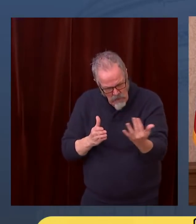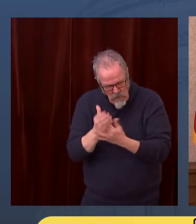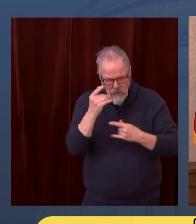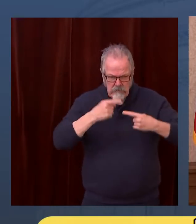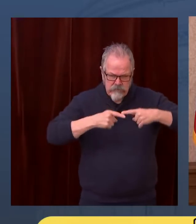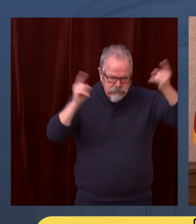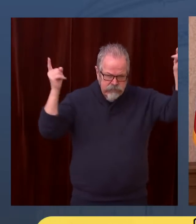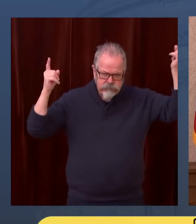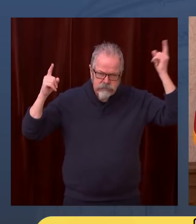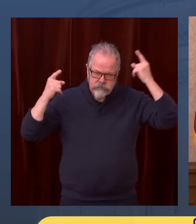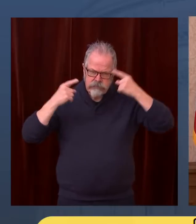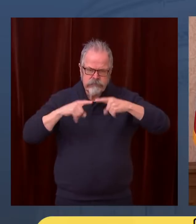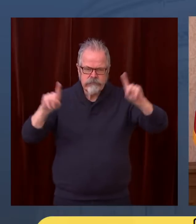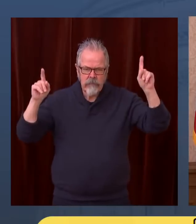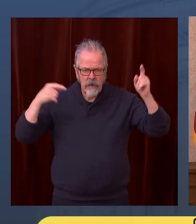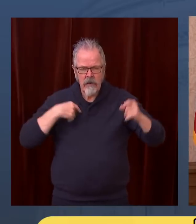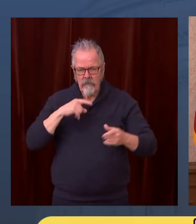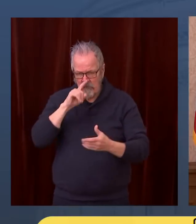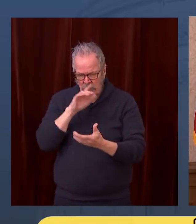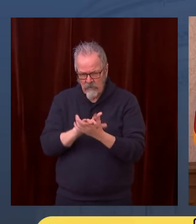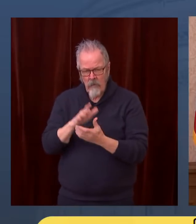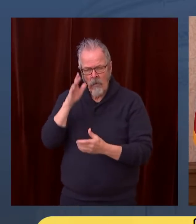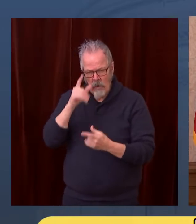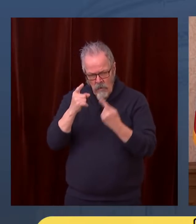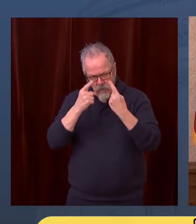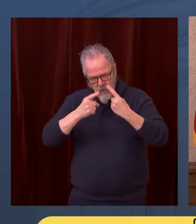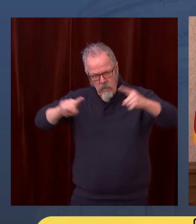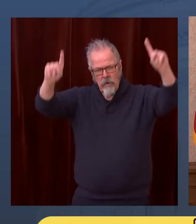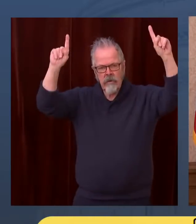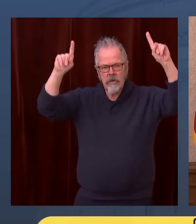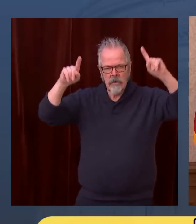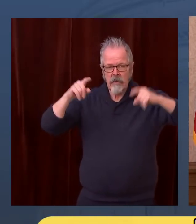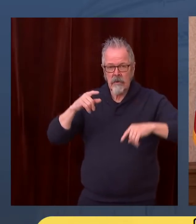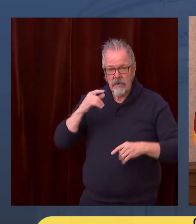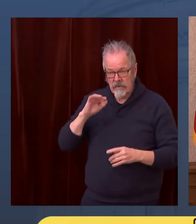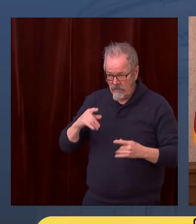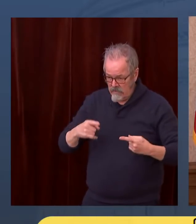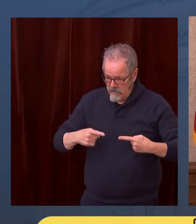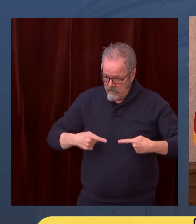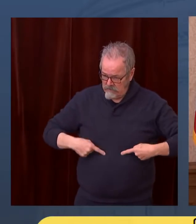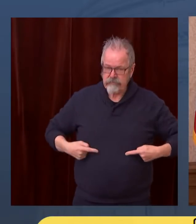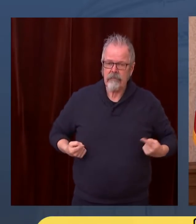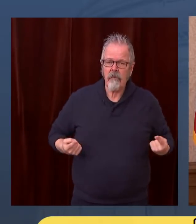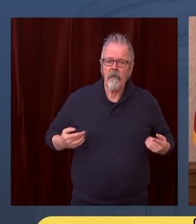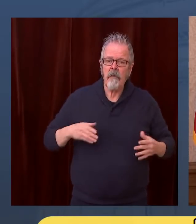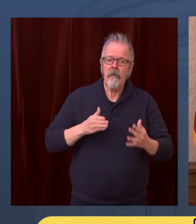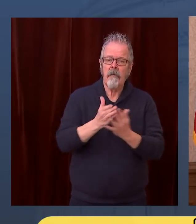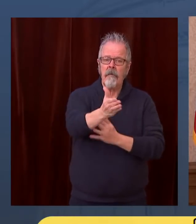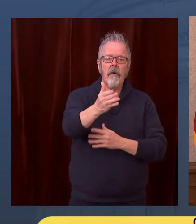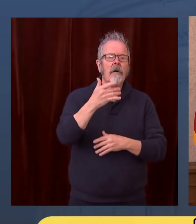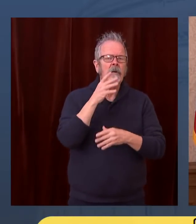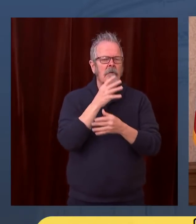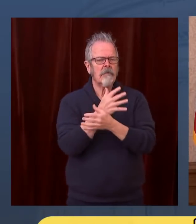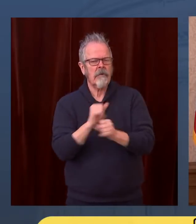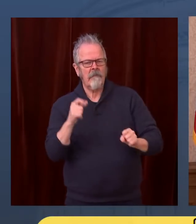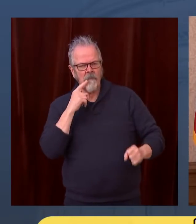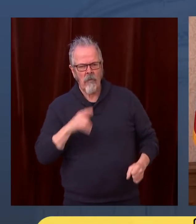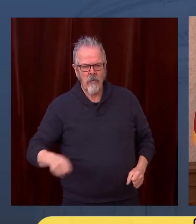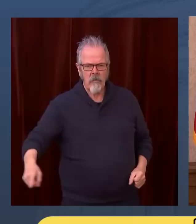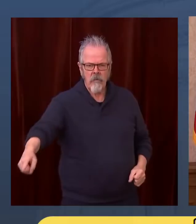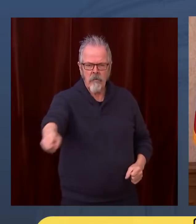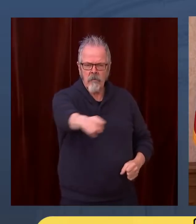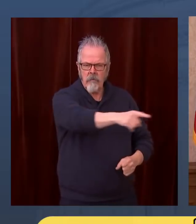believe we will get there. And when we get there, I believe we will have safety for our citizens to make sure our hospitals